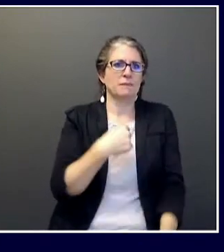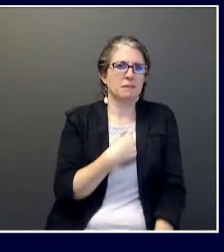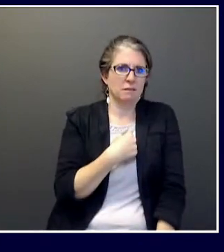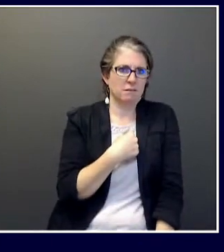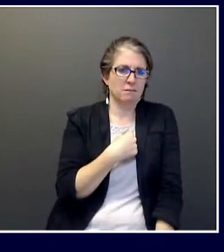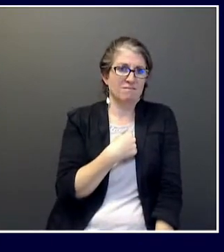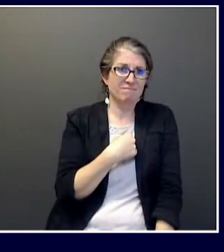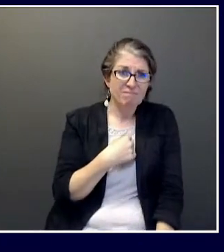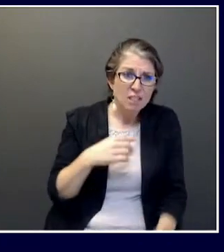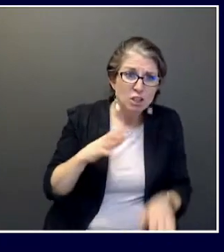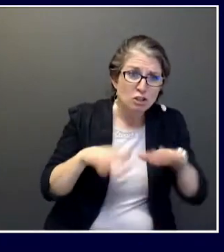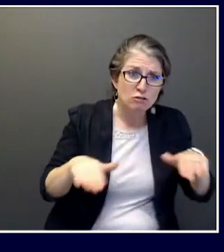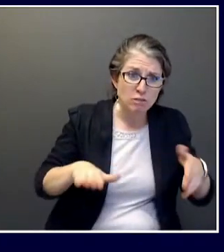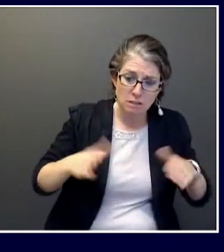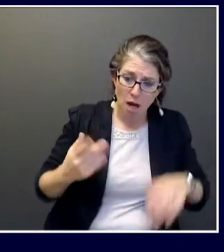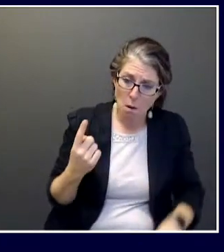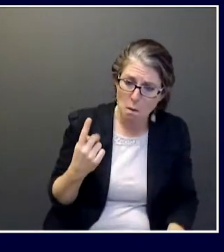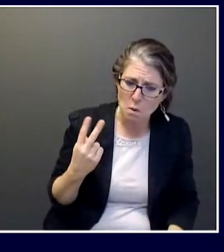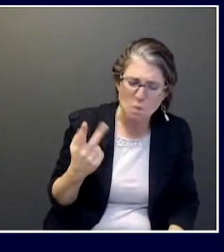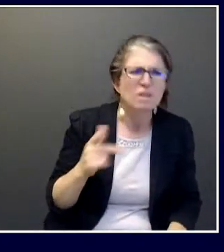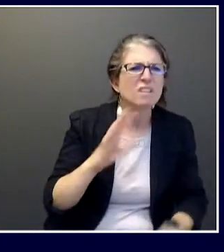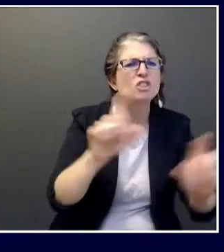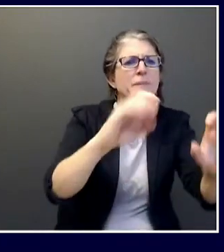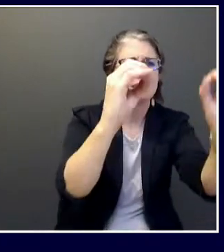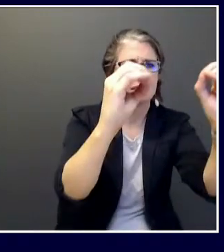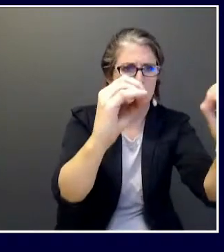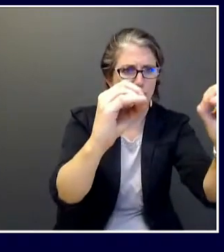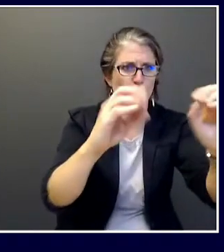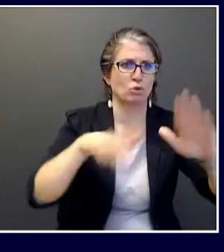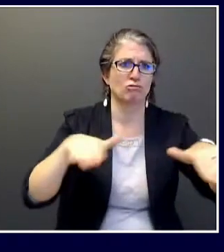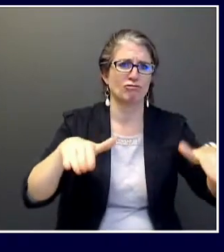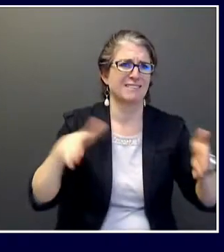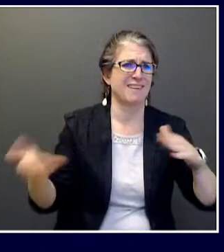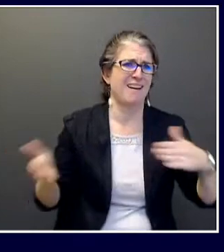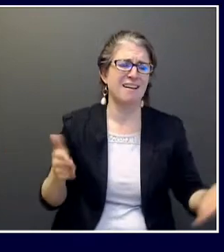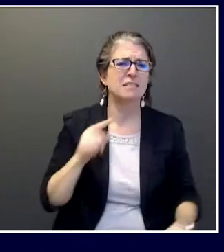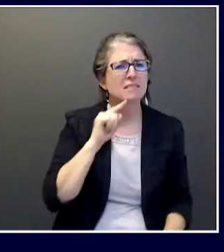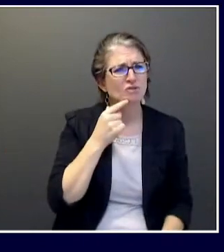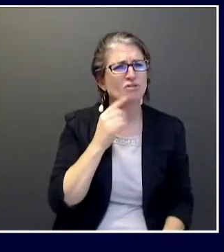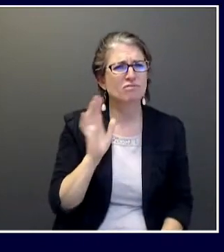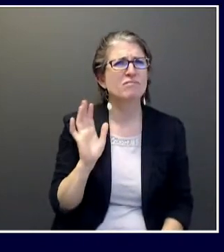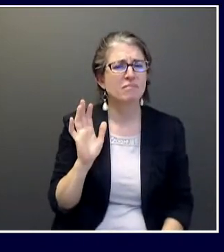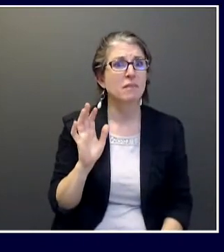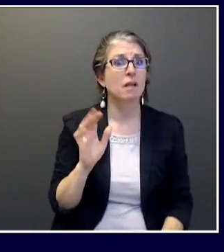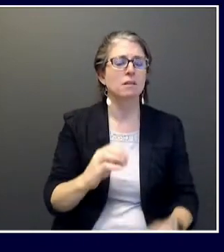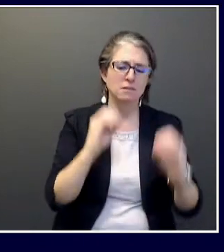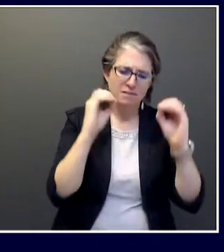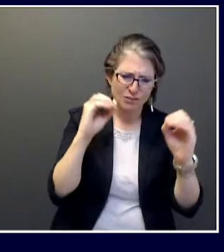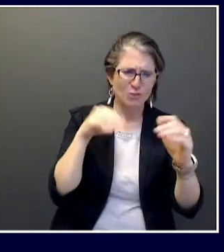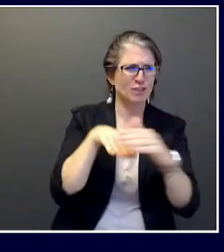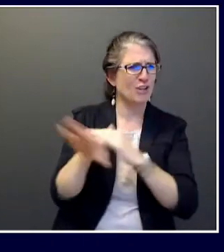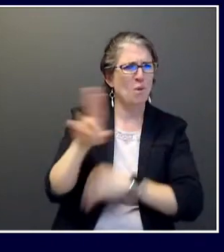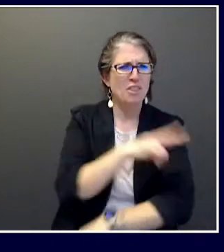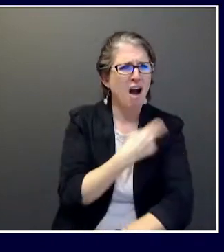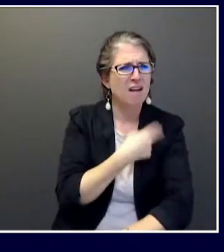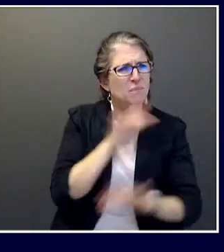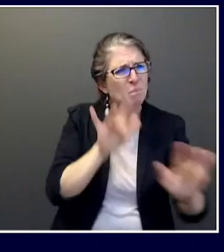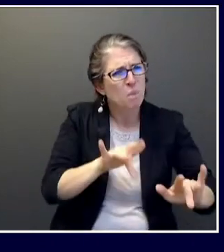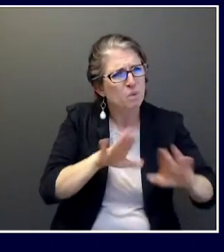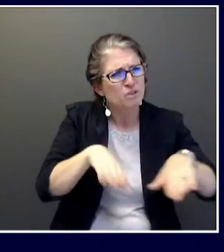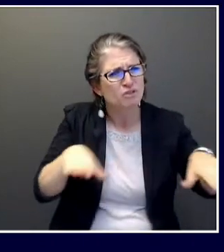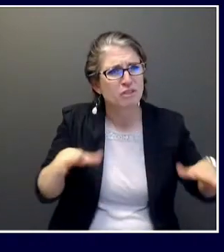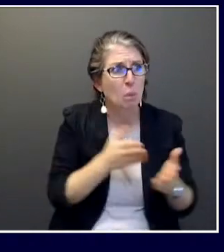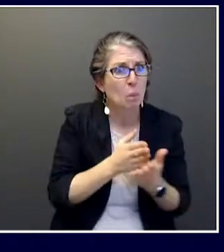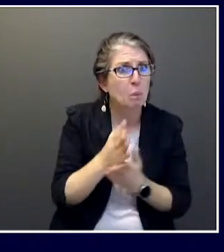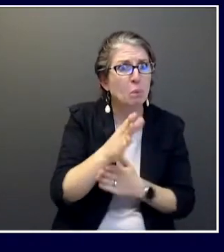long-term interactions and long-term consequences of COVID will be in kids. We don't yet know to what extent kids will suffer from